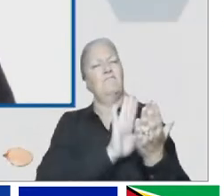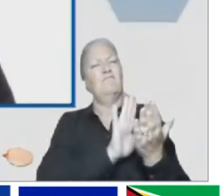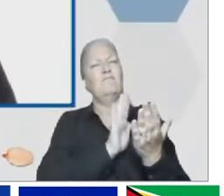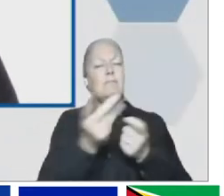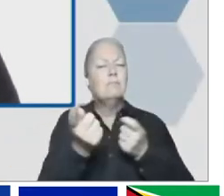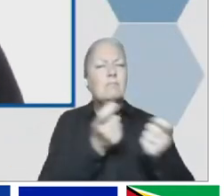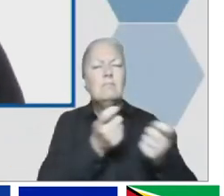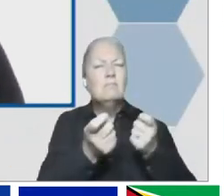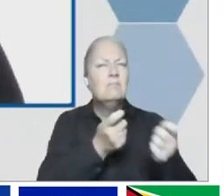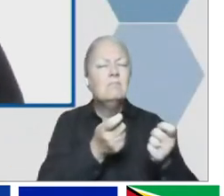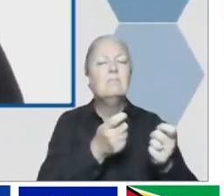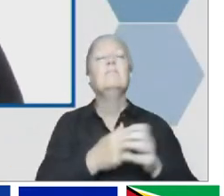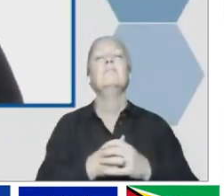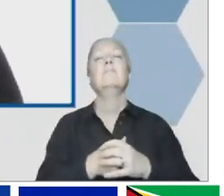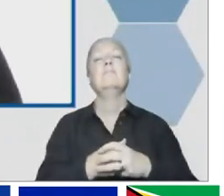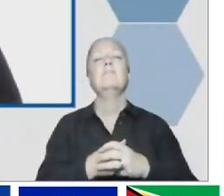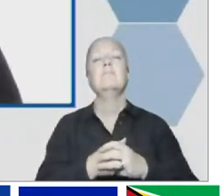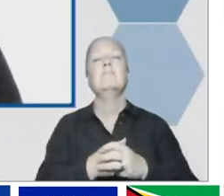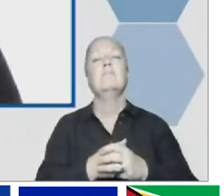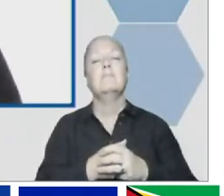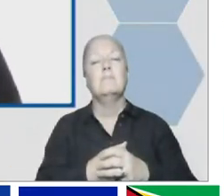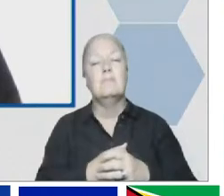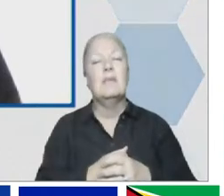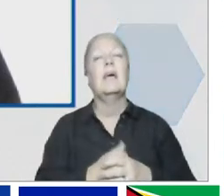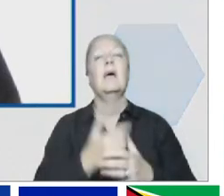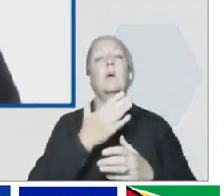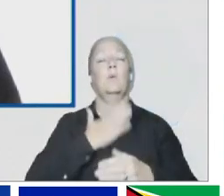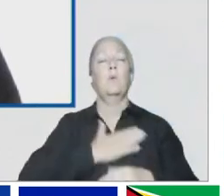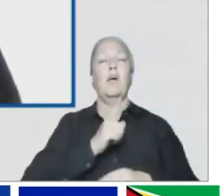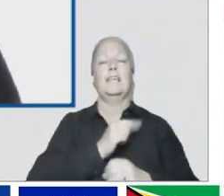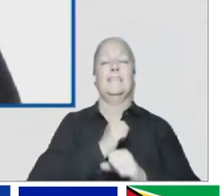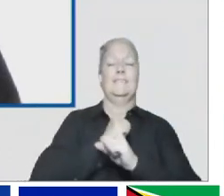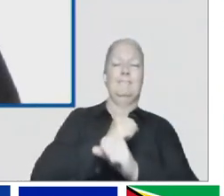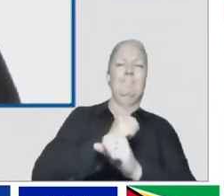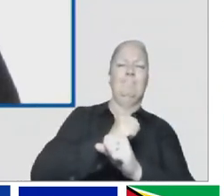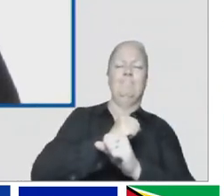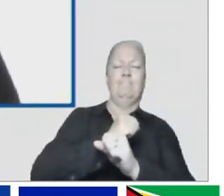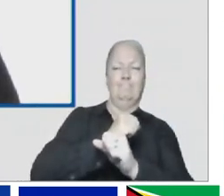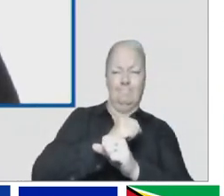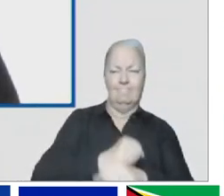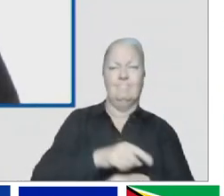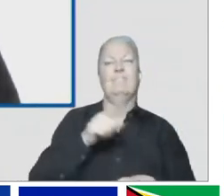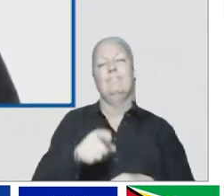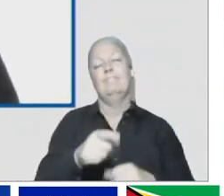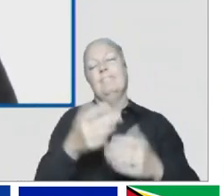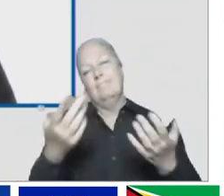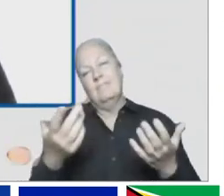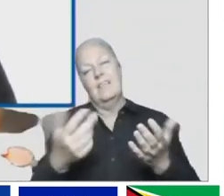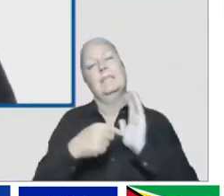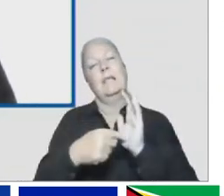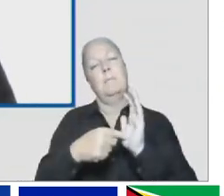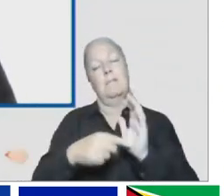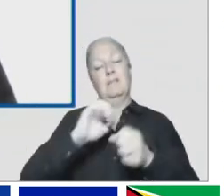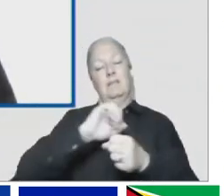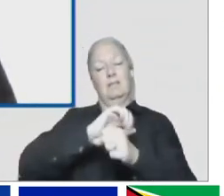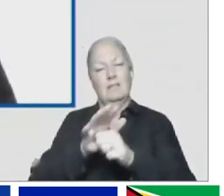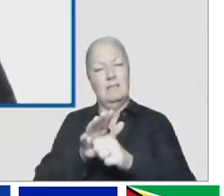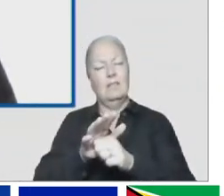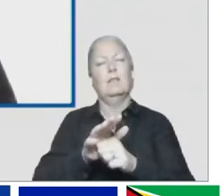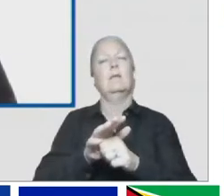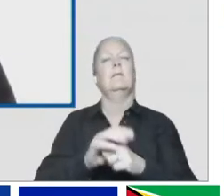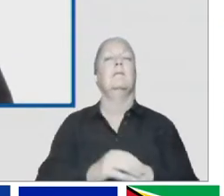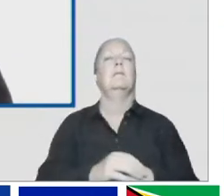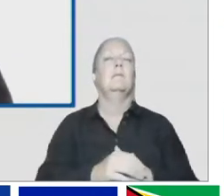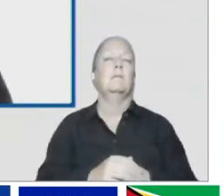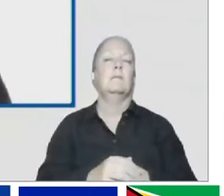the threat or effects of the coronavirus, the COVID-19, and the possible consequences.